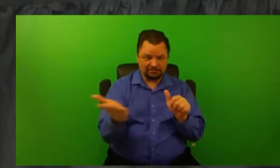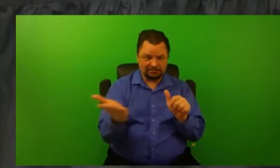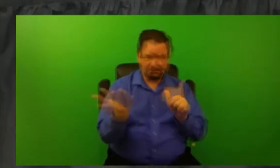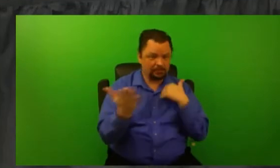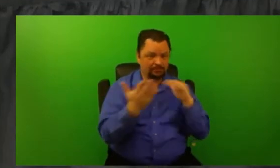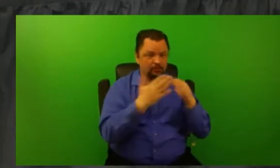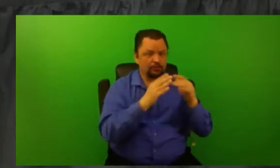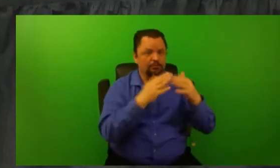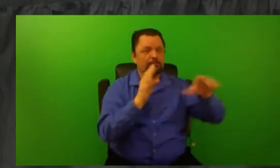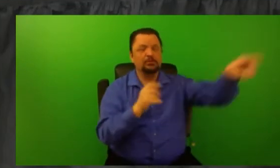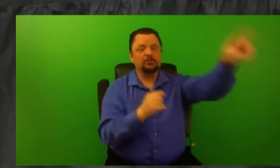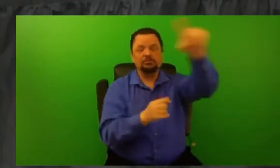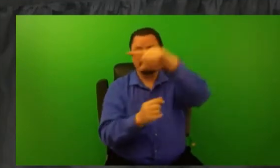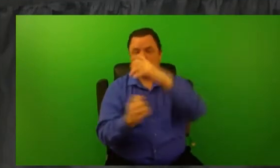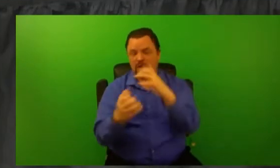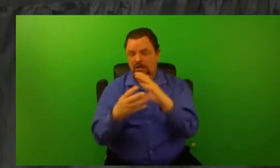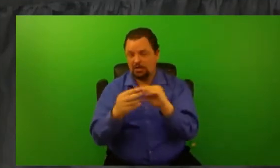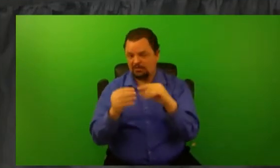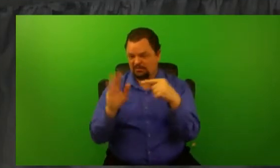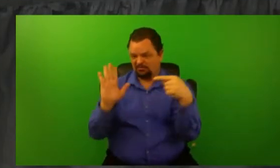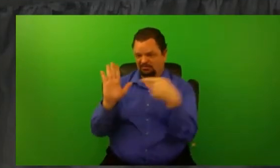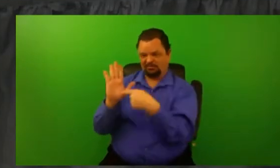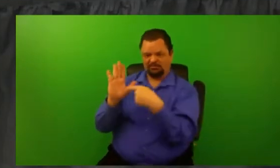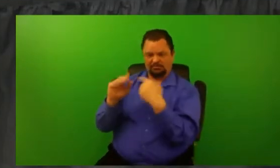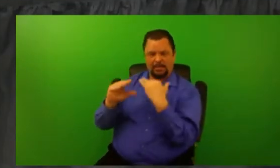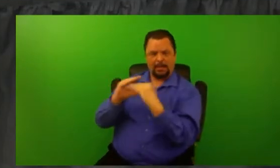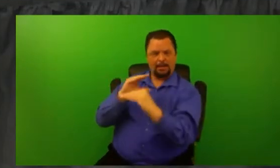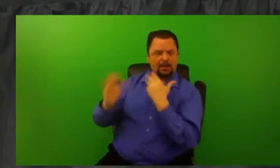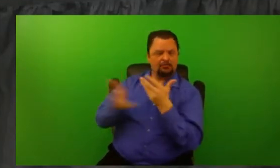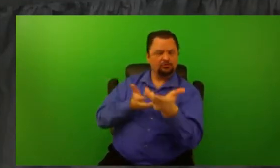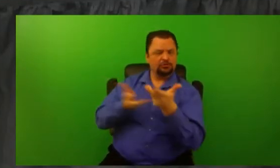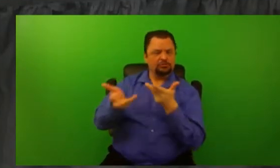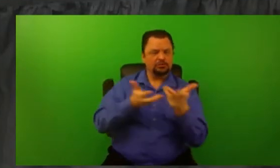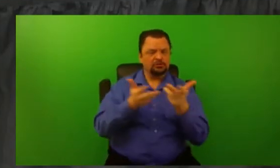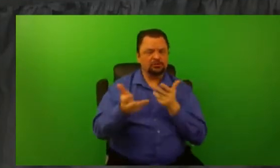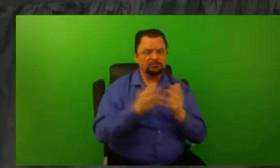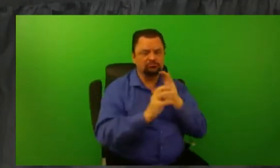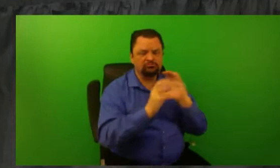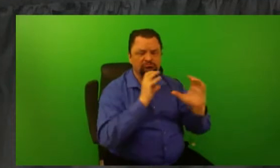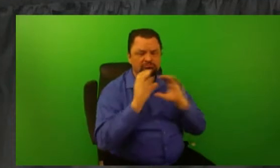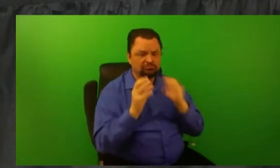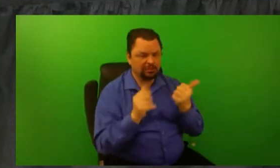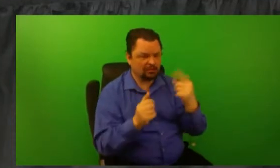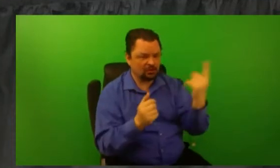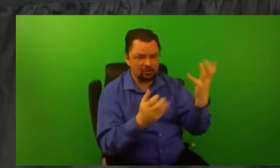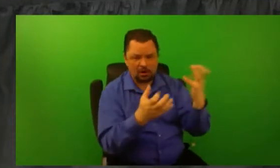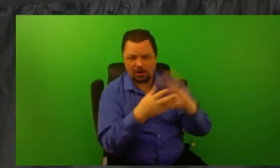Health email policy. Are there any members of the public who wish to comment?